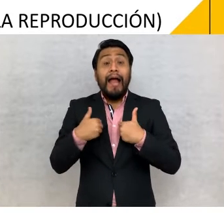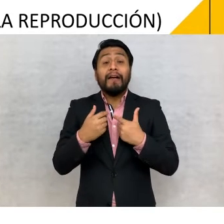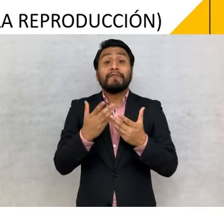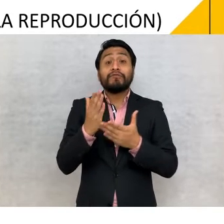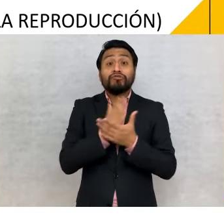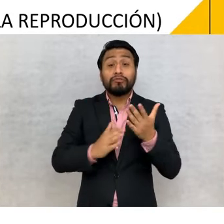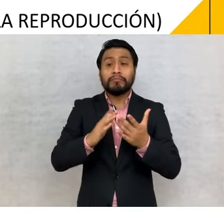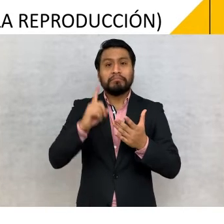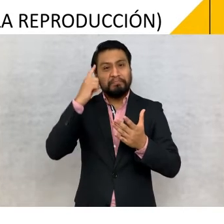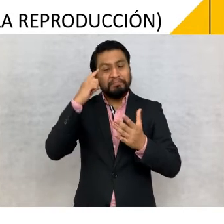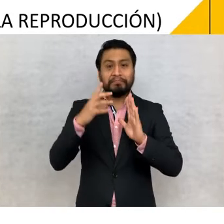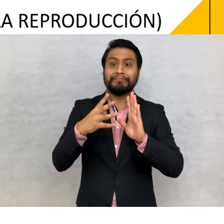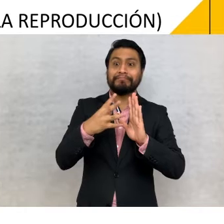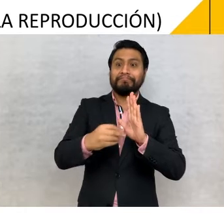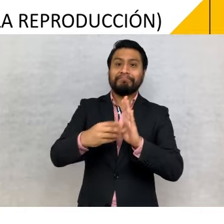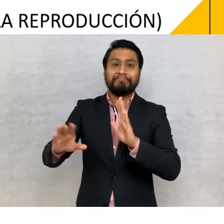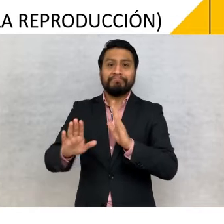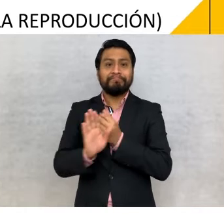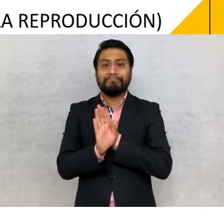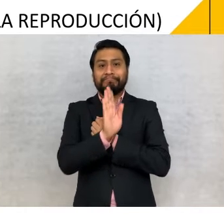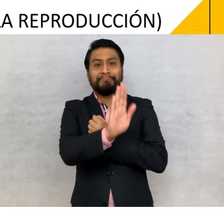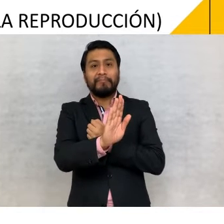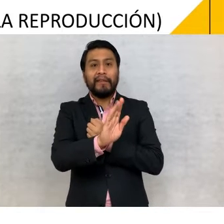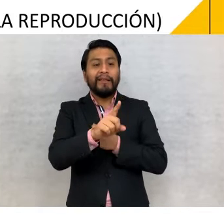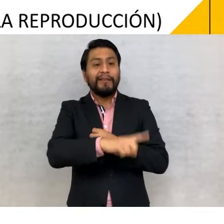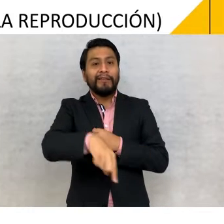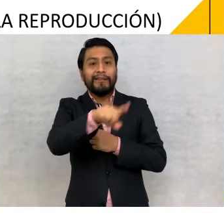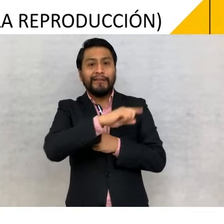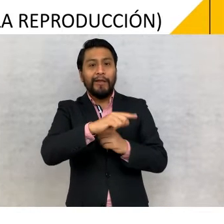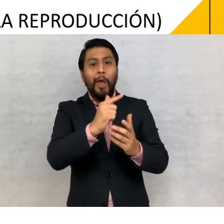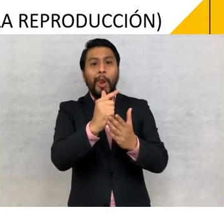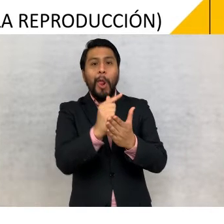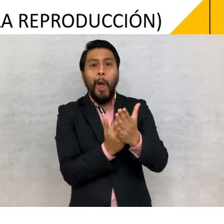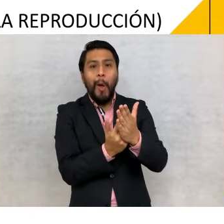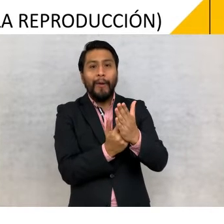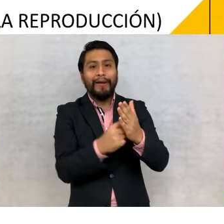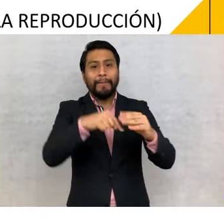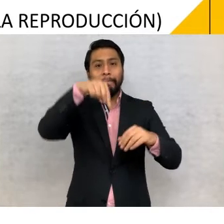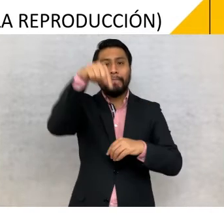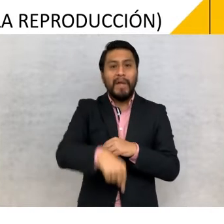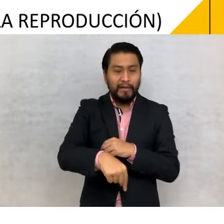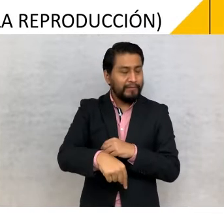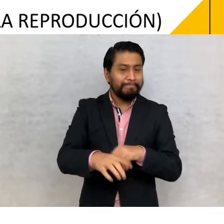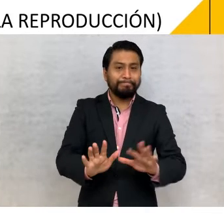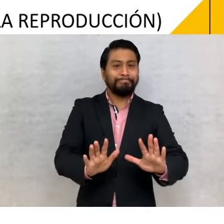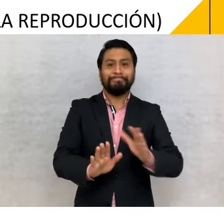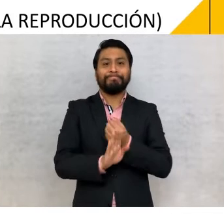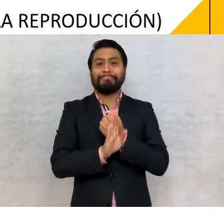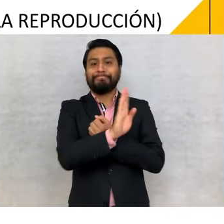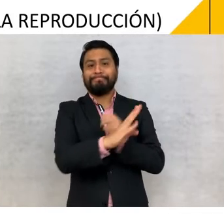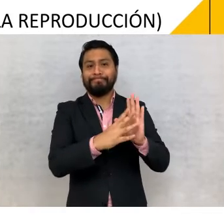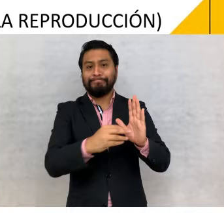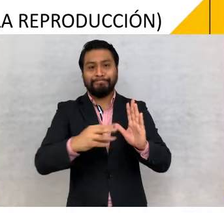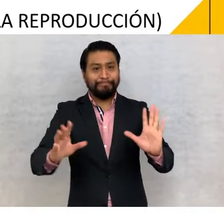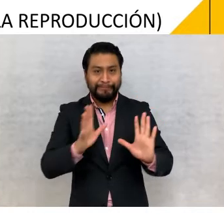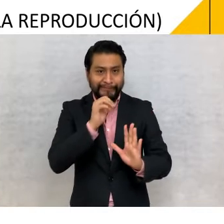rejected the reproduction of those at the bottom of this hierarchical list.